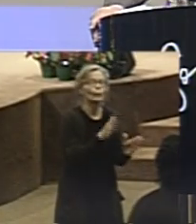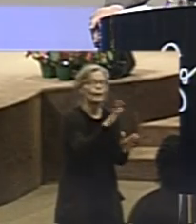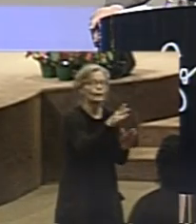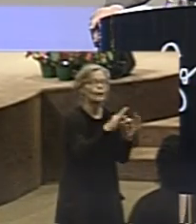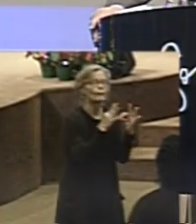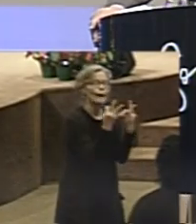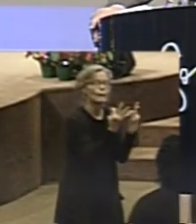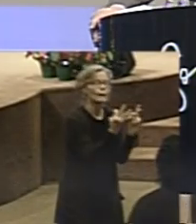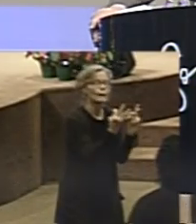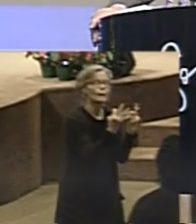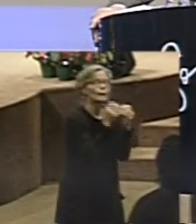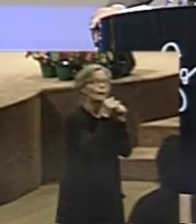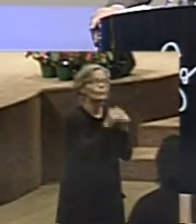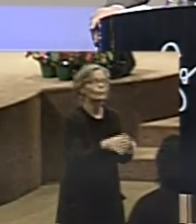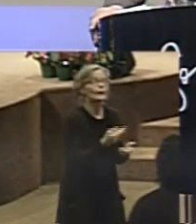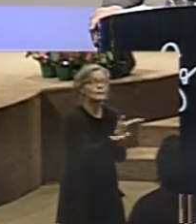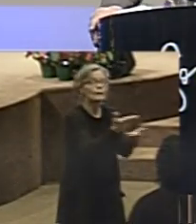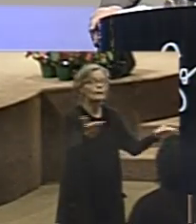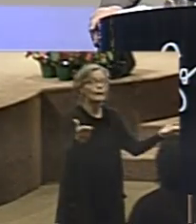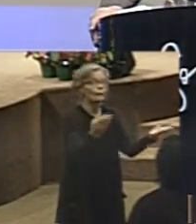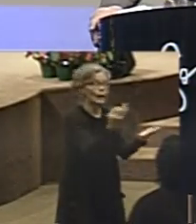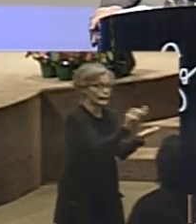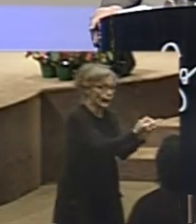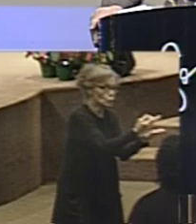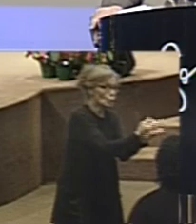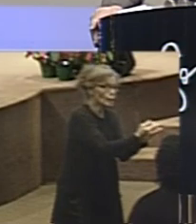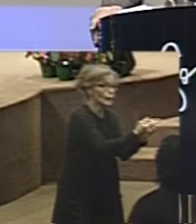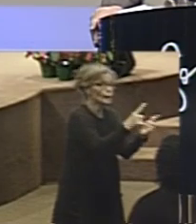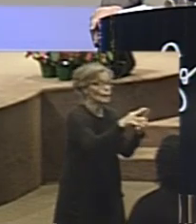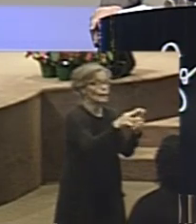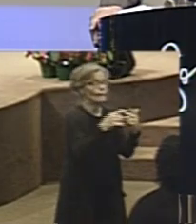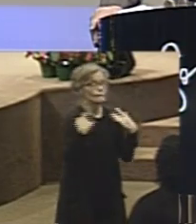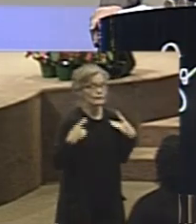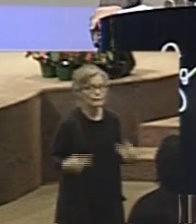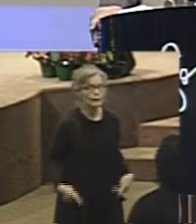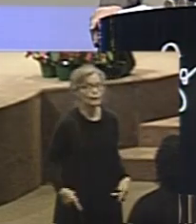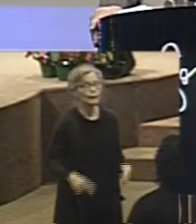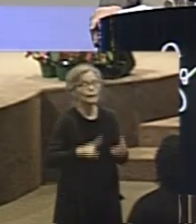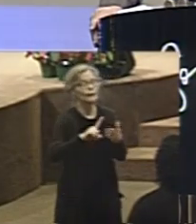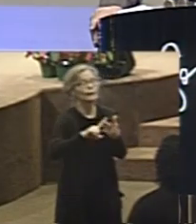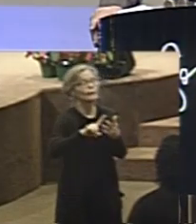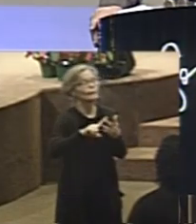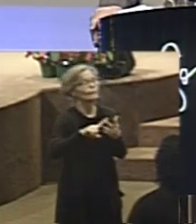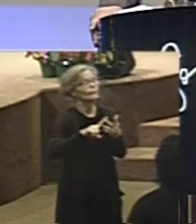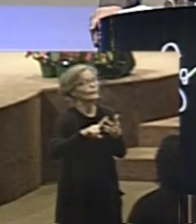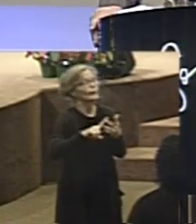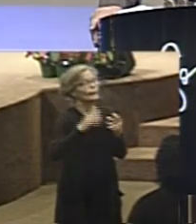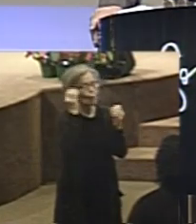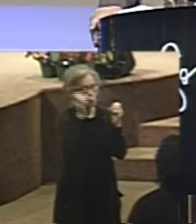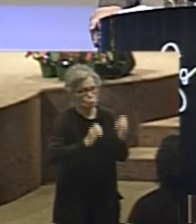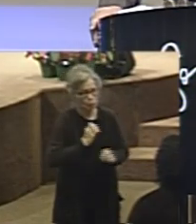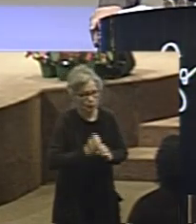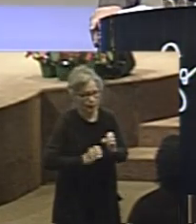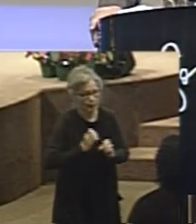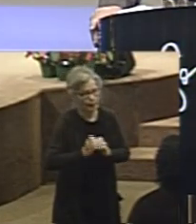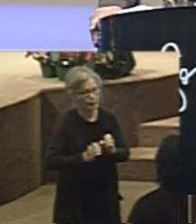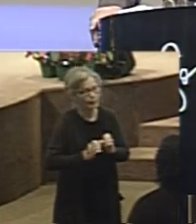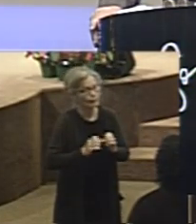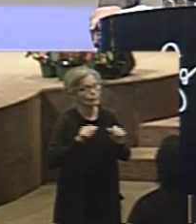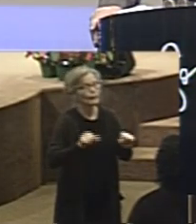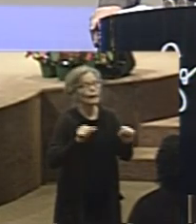them financially. Bless them physically and intellectually, be able to provide for their families and to do it